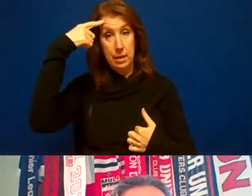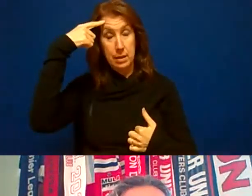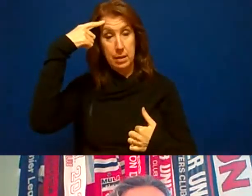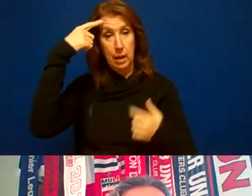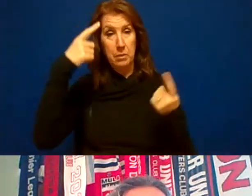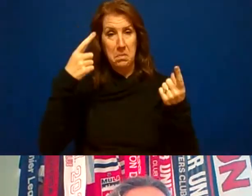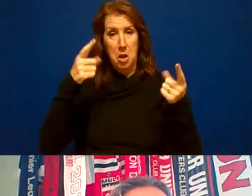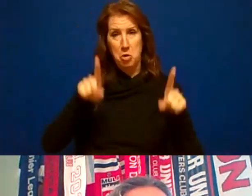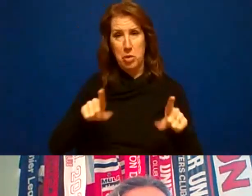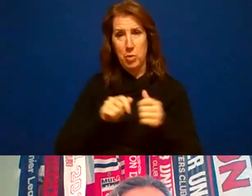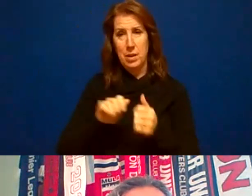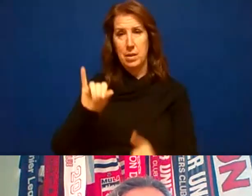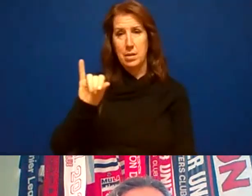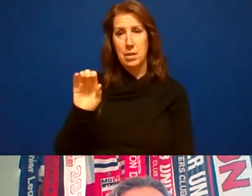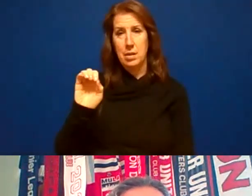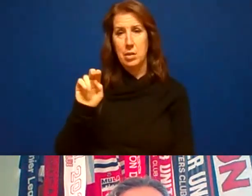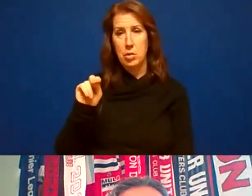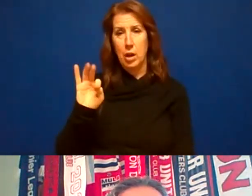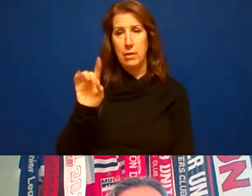Jennifer said, that